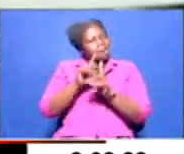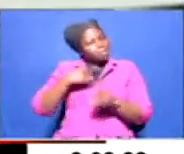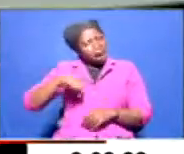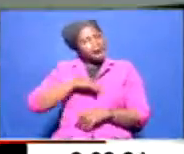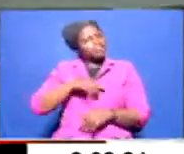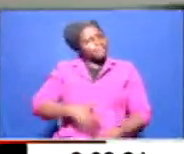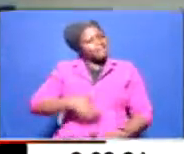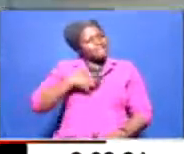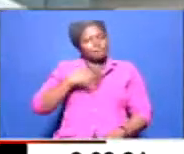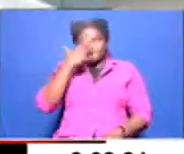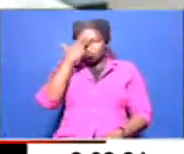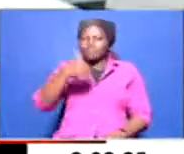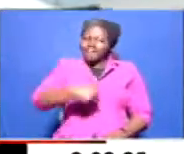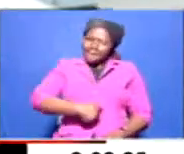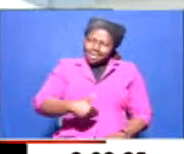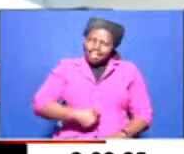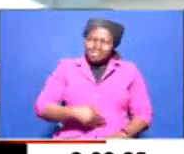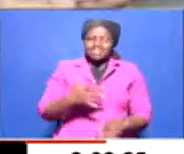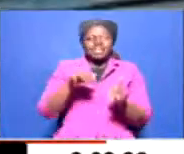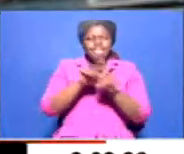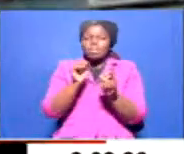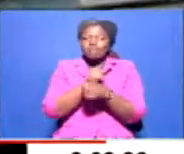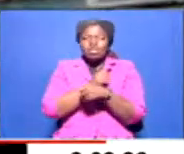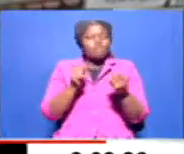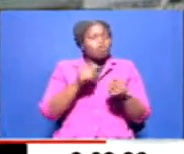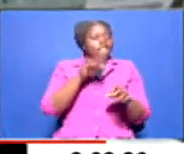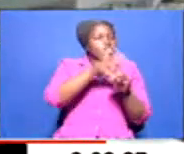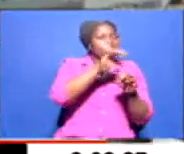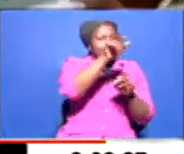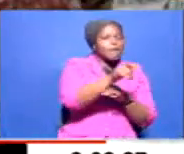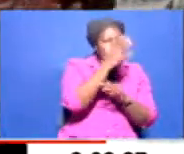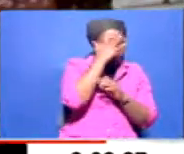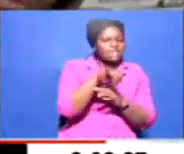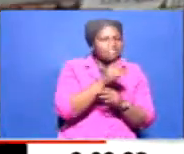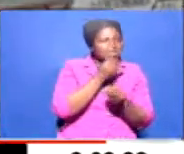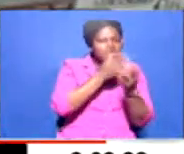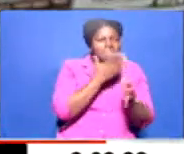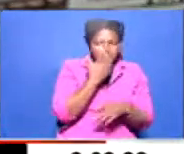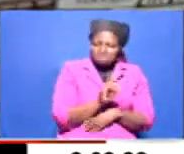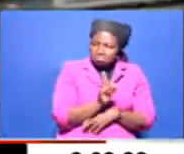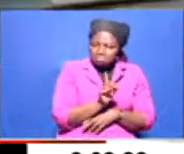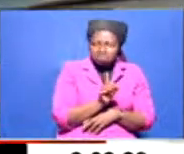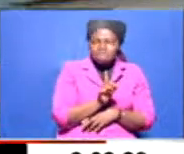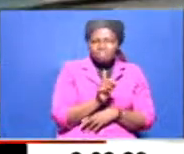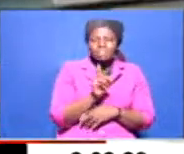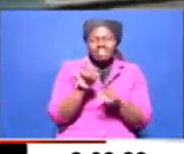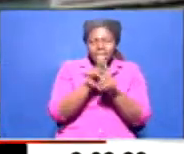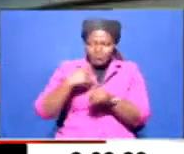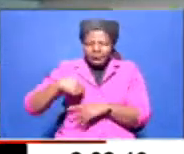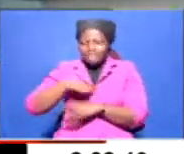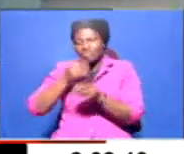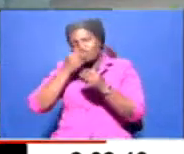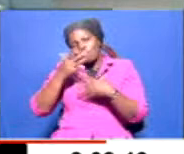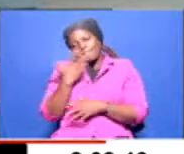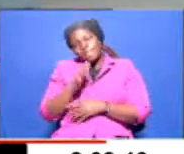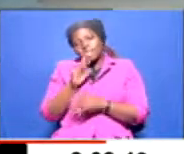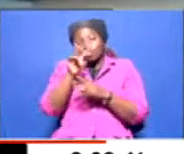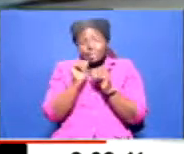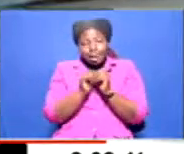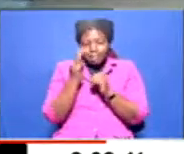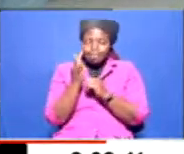Atuwezi chagua mtu ati aliambiwa, hata sisi tumeambiwa. Kwanza 2013 nilikuja nikamuomba kura hapa,